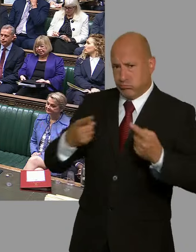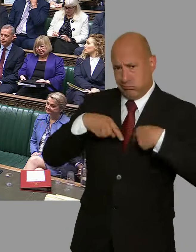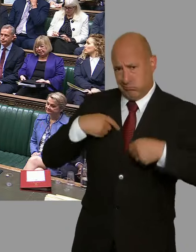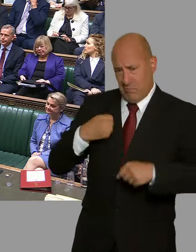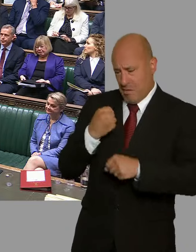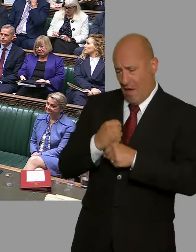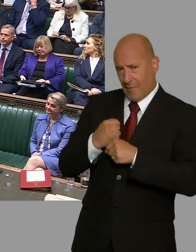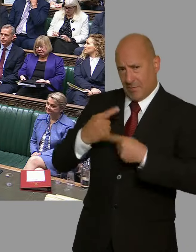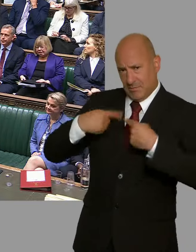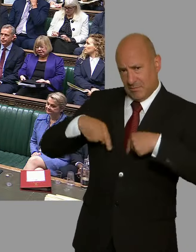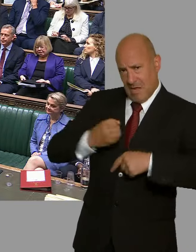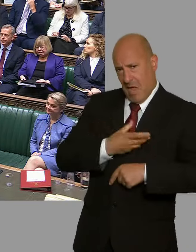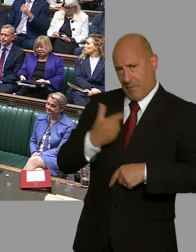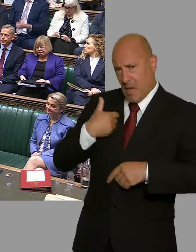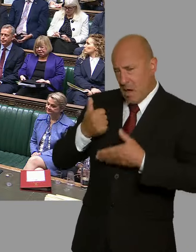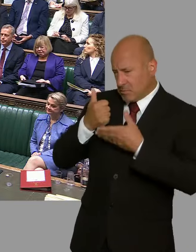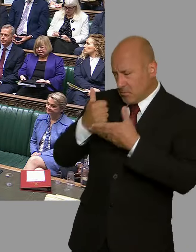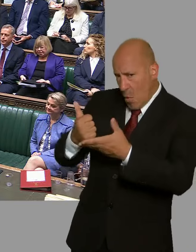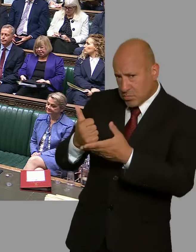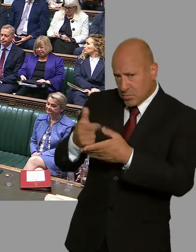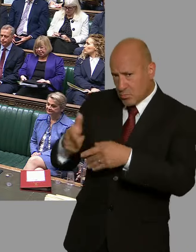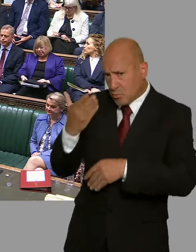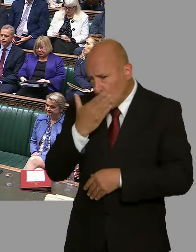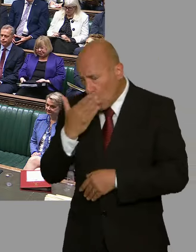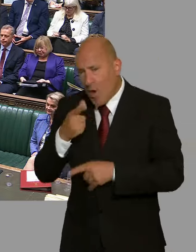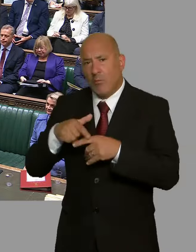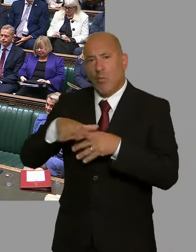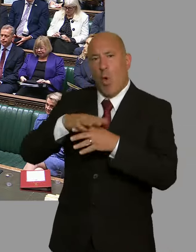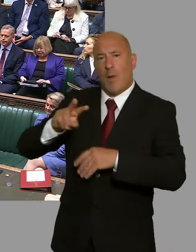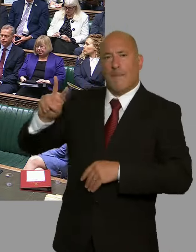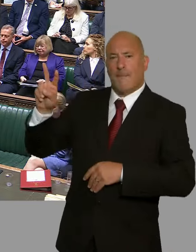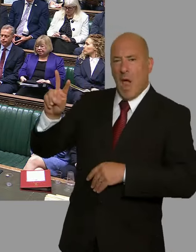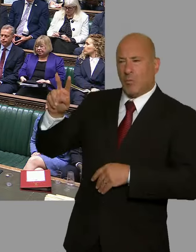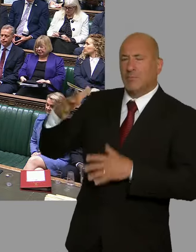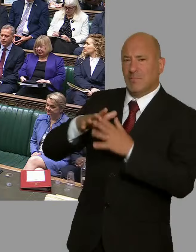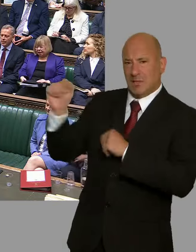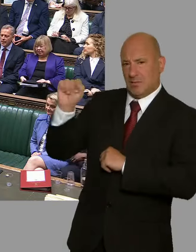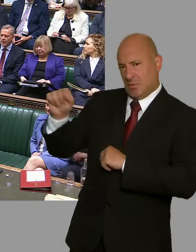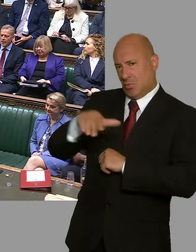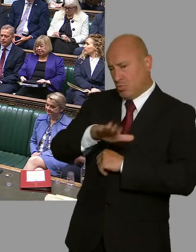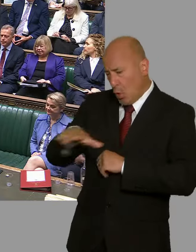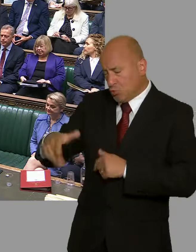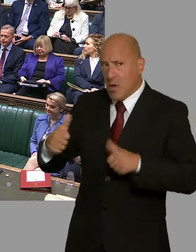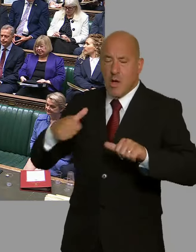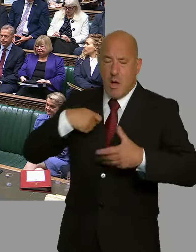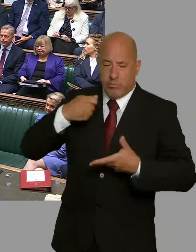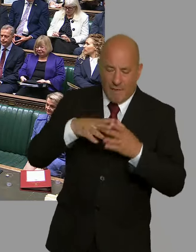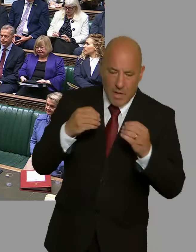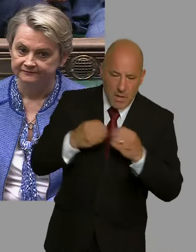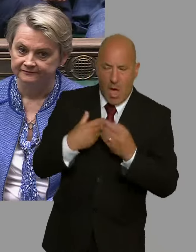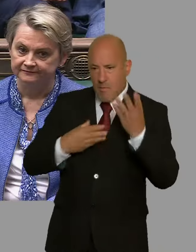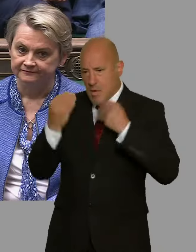friend, and we are united by a shared focus on creating better life chances for our children. And I'm delighted to hear her constituents are